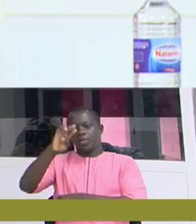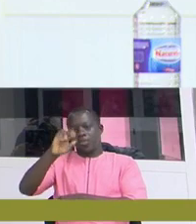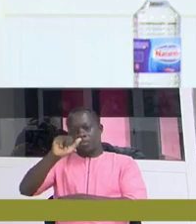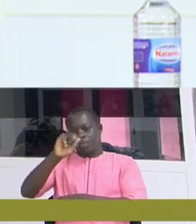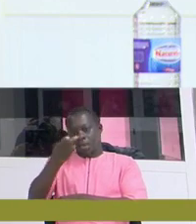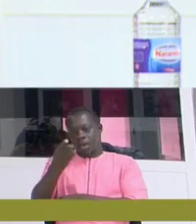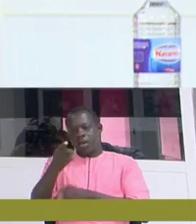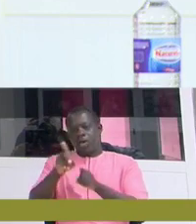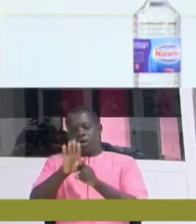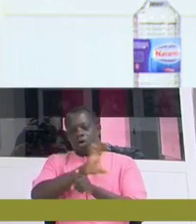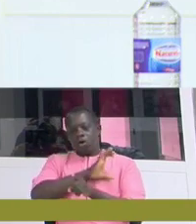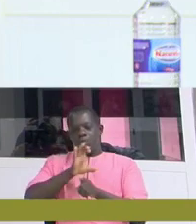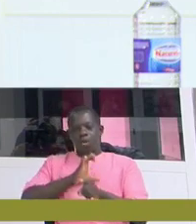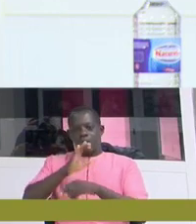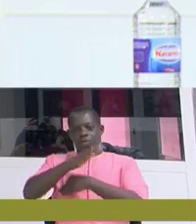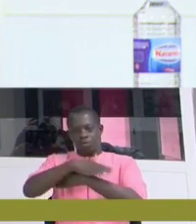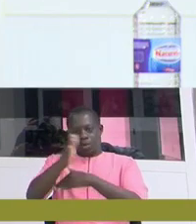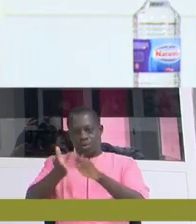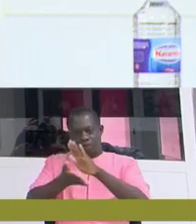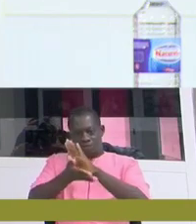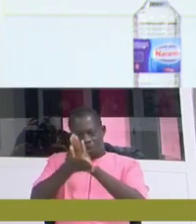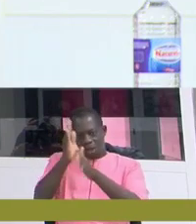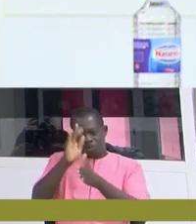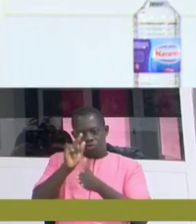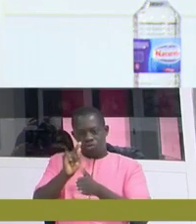pass Jalambasa compound gate.